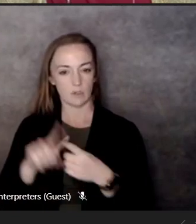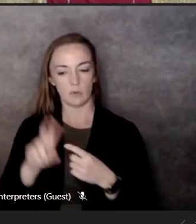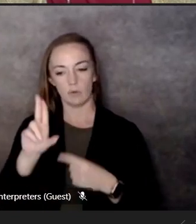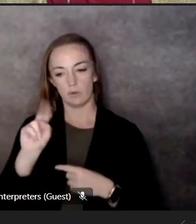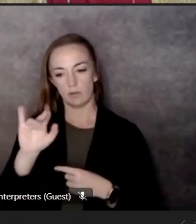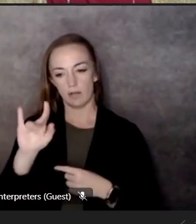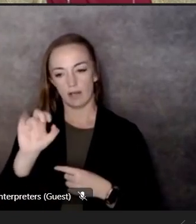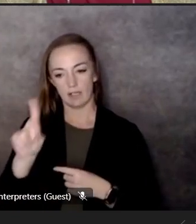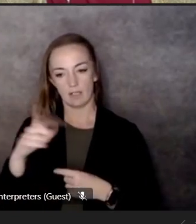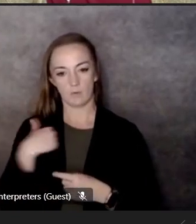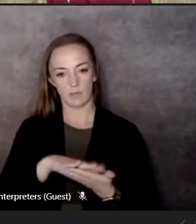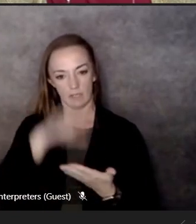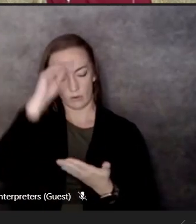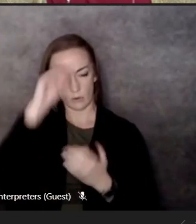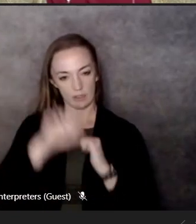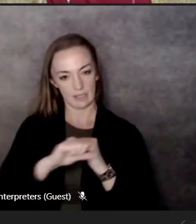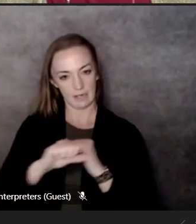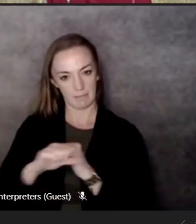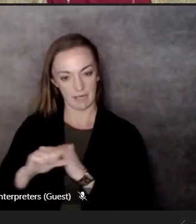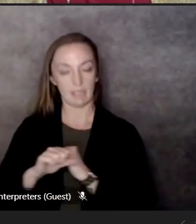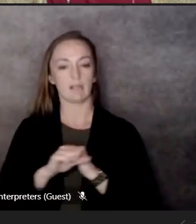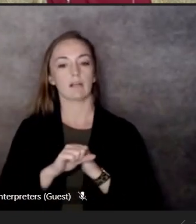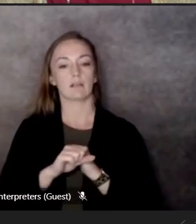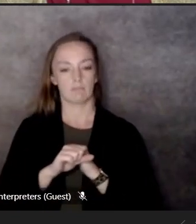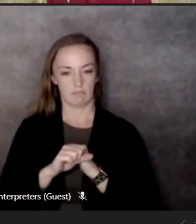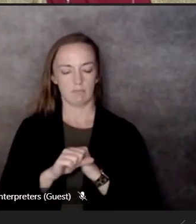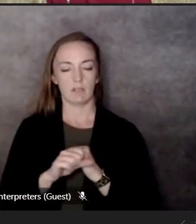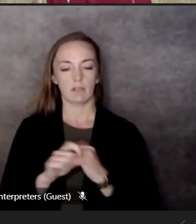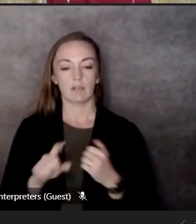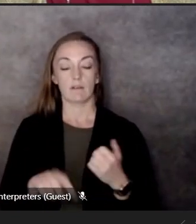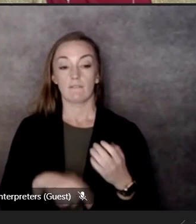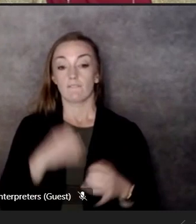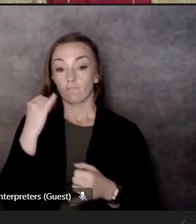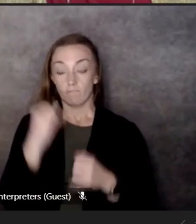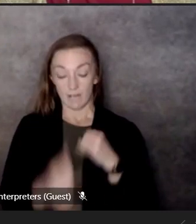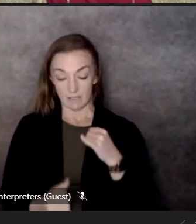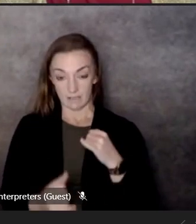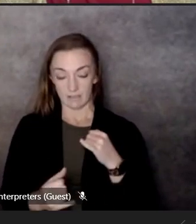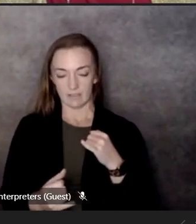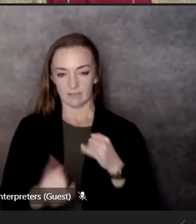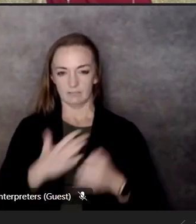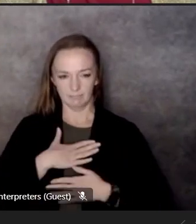to collaborate with our communities. Finally, excuse me,